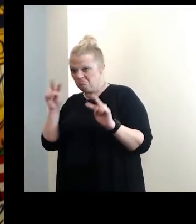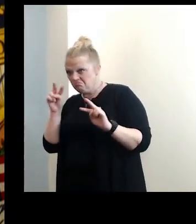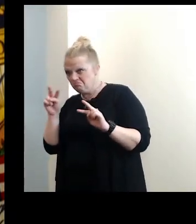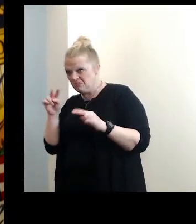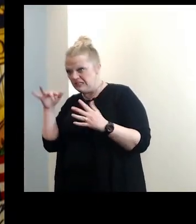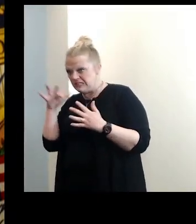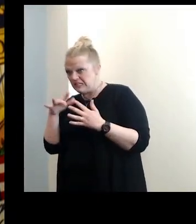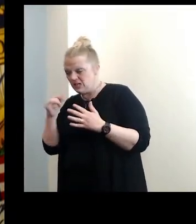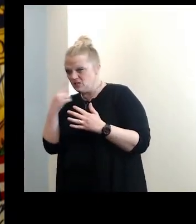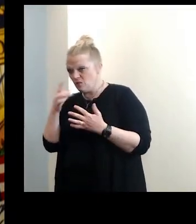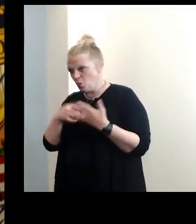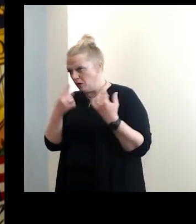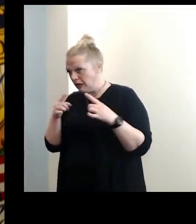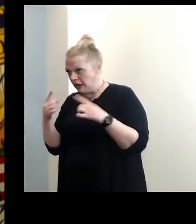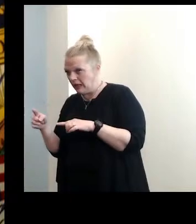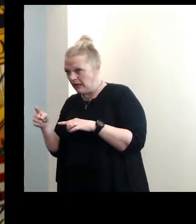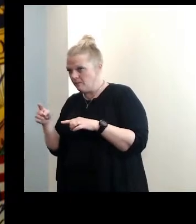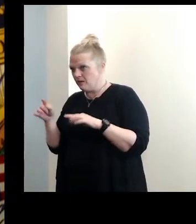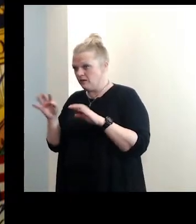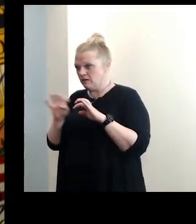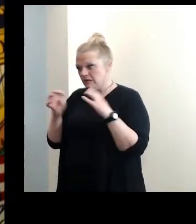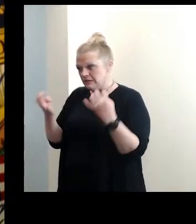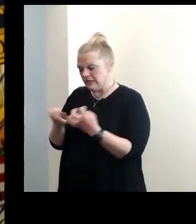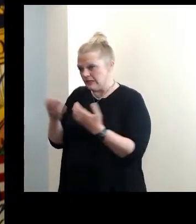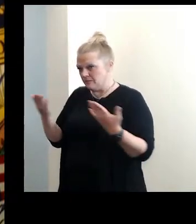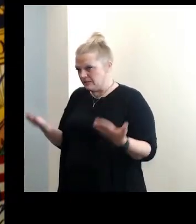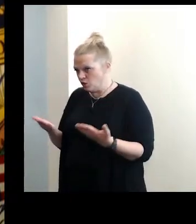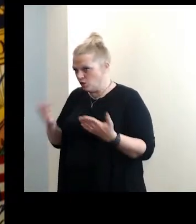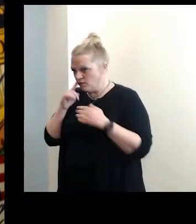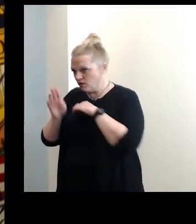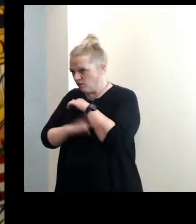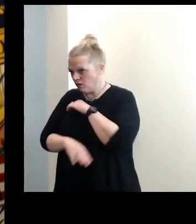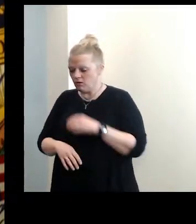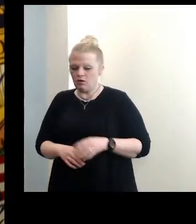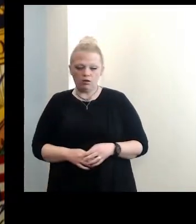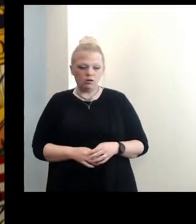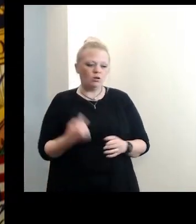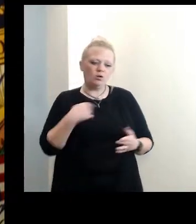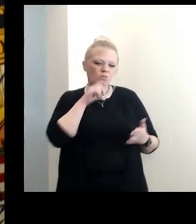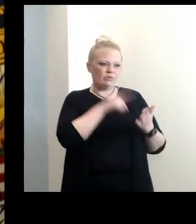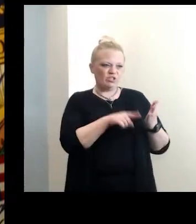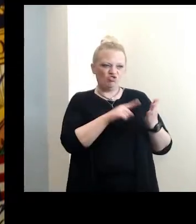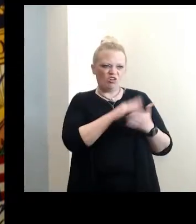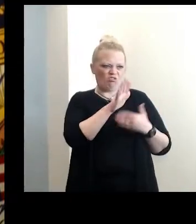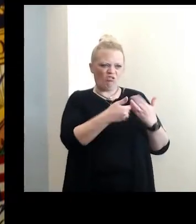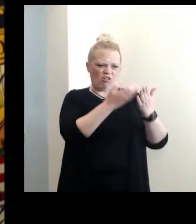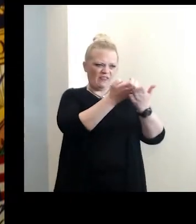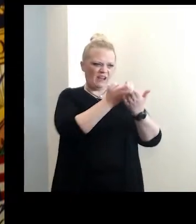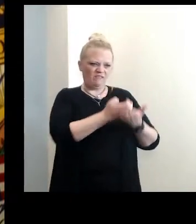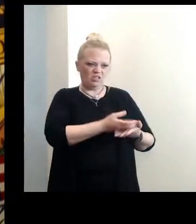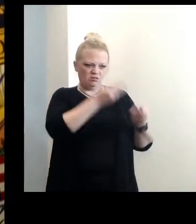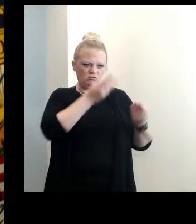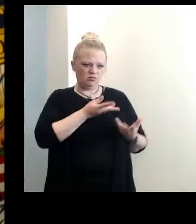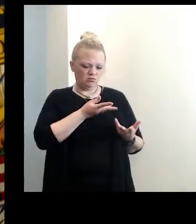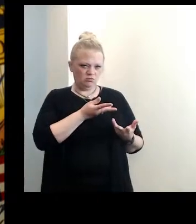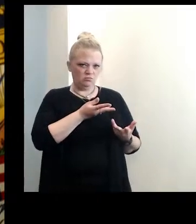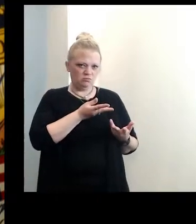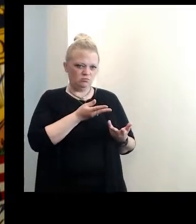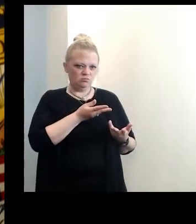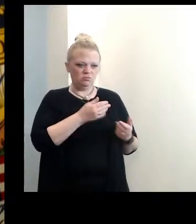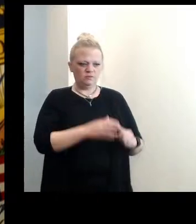studies for what could be done at Highmark and Key Bank come the fall? Well, we look at all the evidence that's provided to us. I will